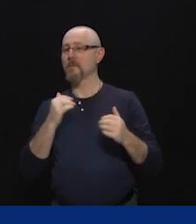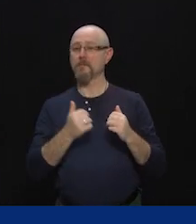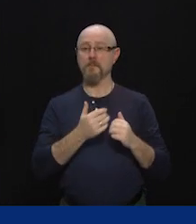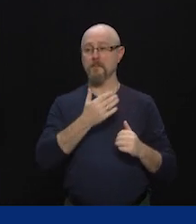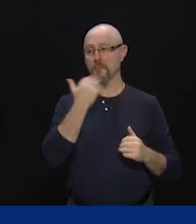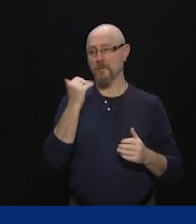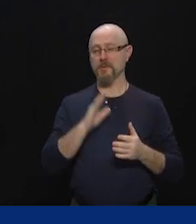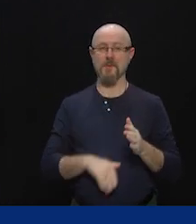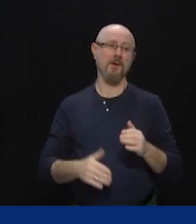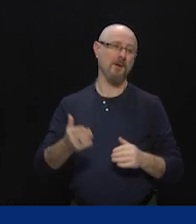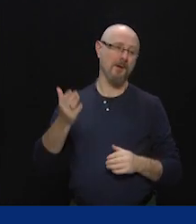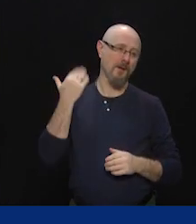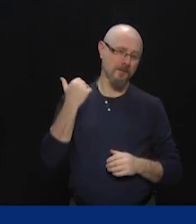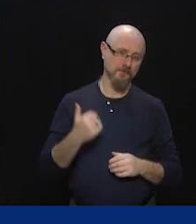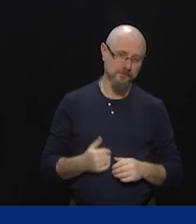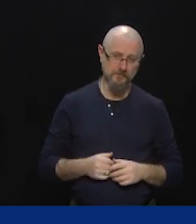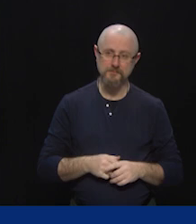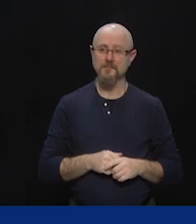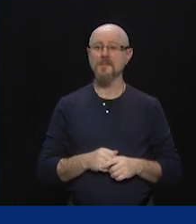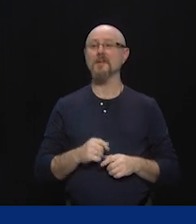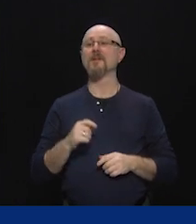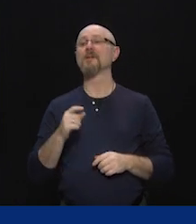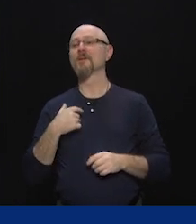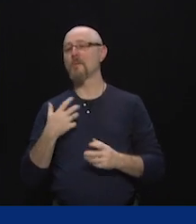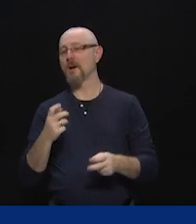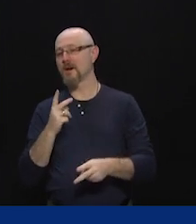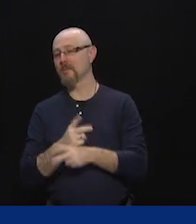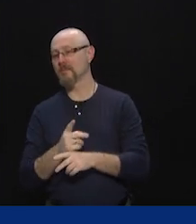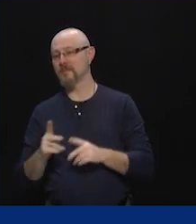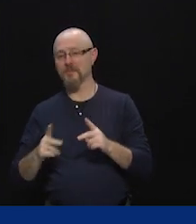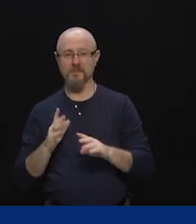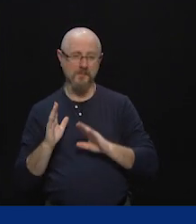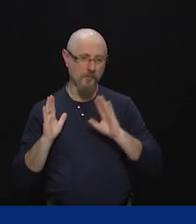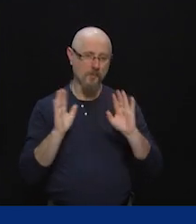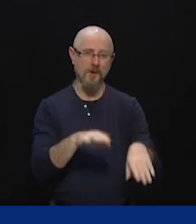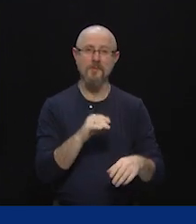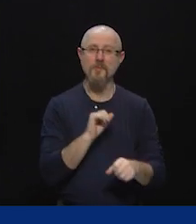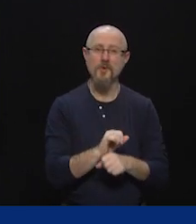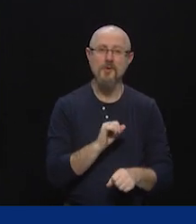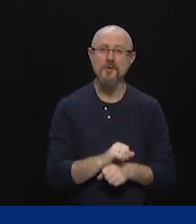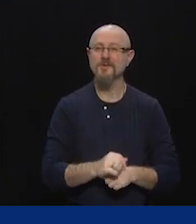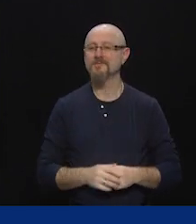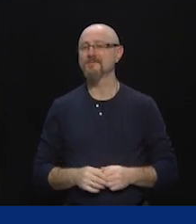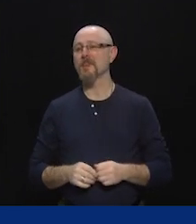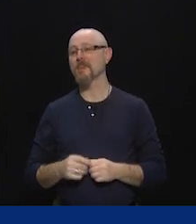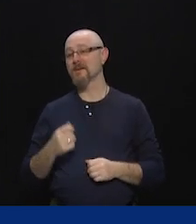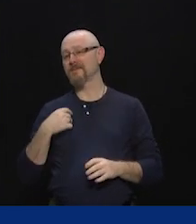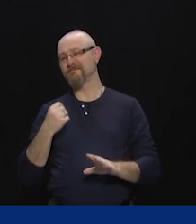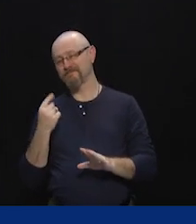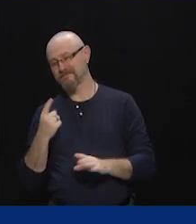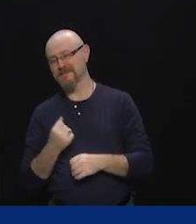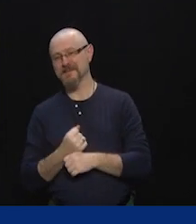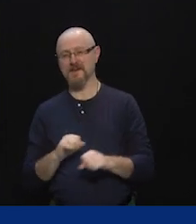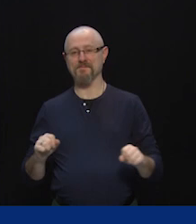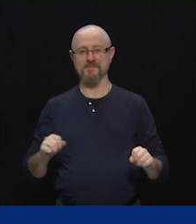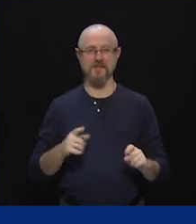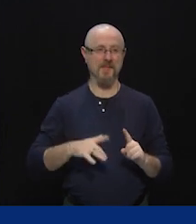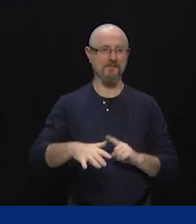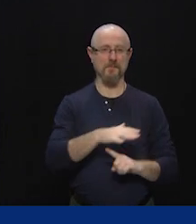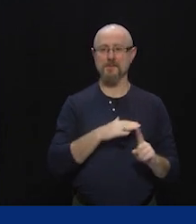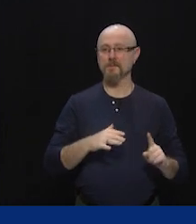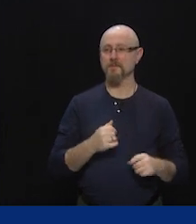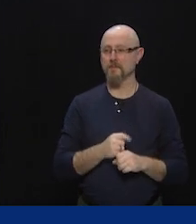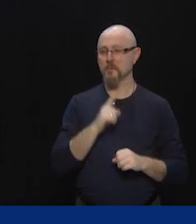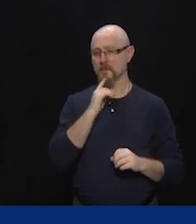So it is our strong desire to continue people coming into the workplace in a safe manner, and that's what our policies